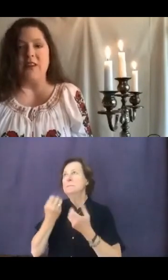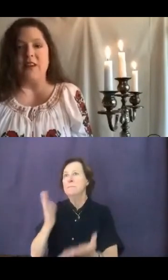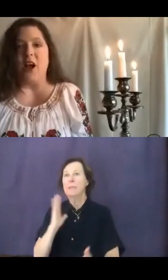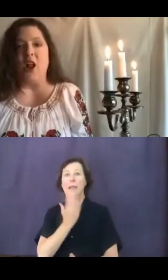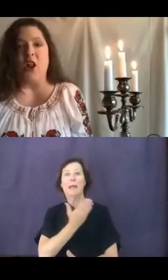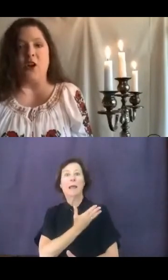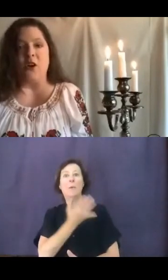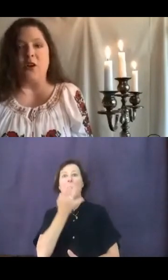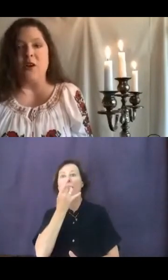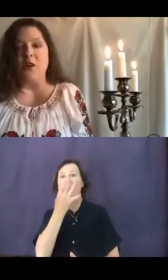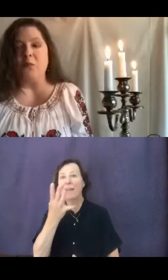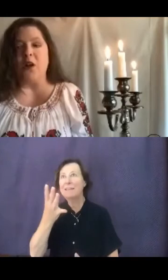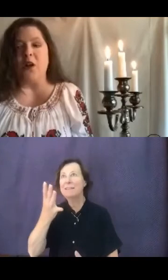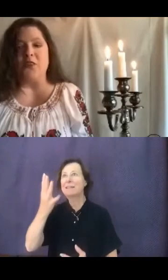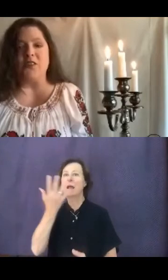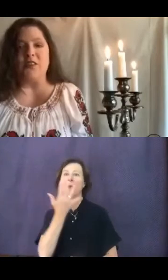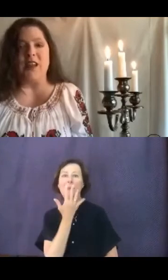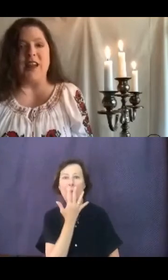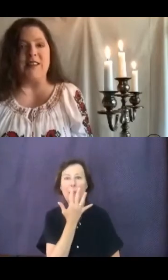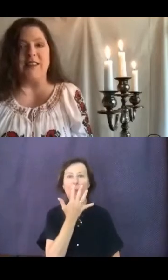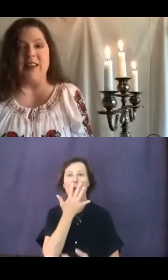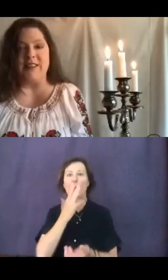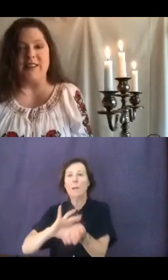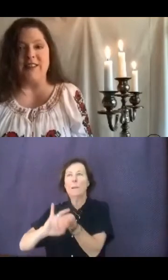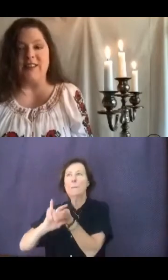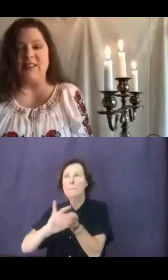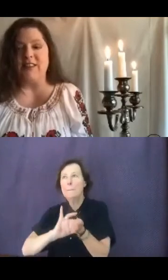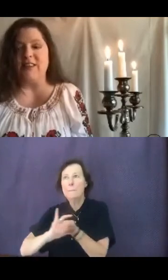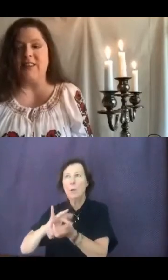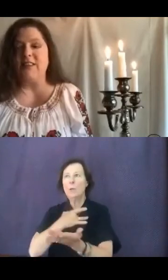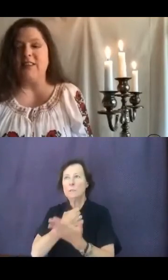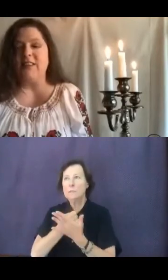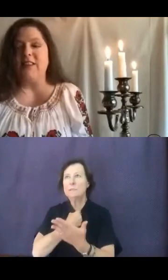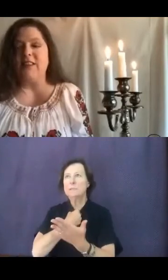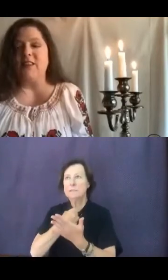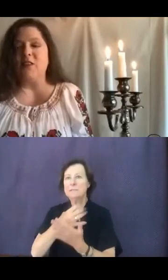illuminations, color, pulse, and scent.